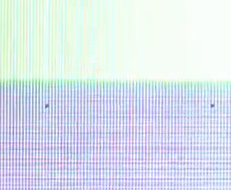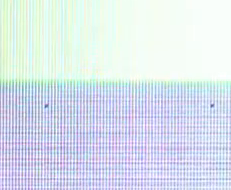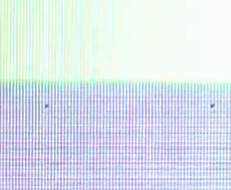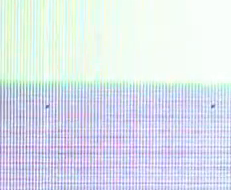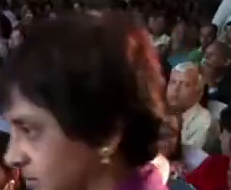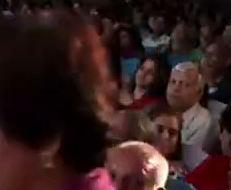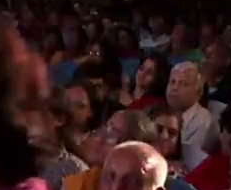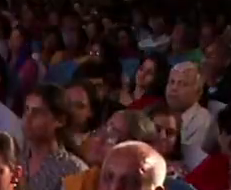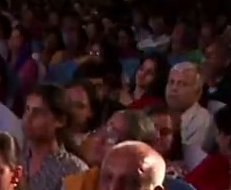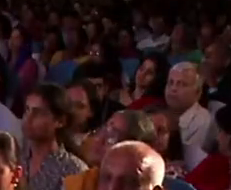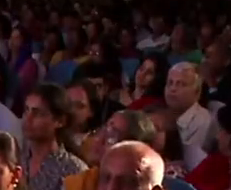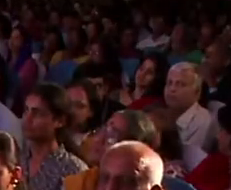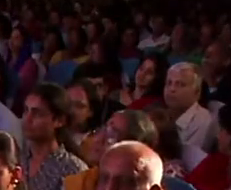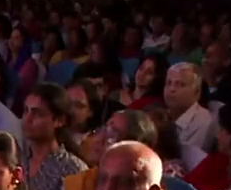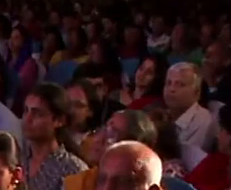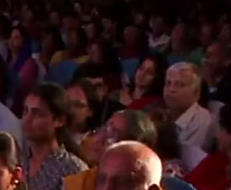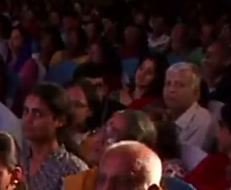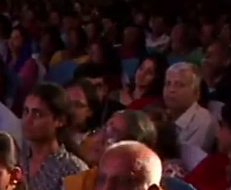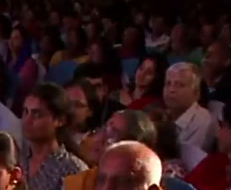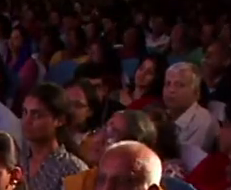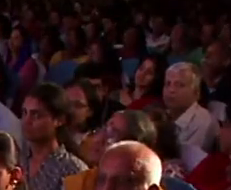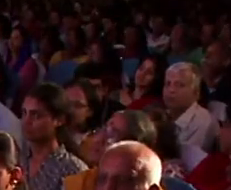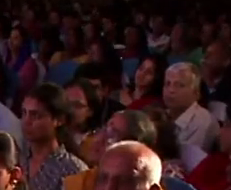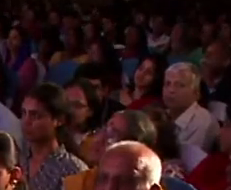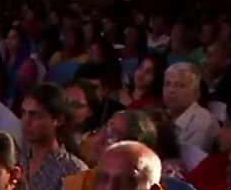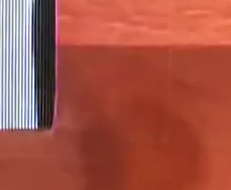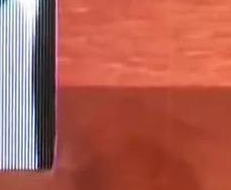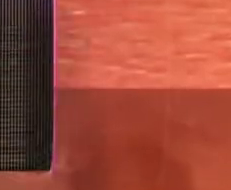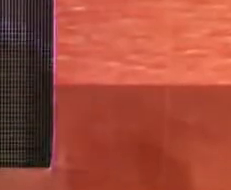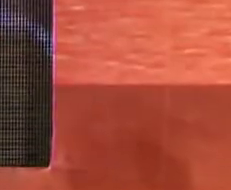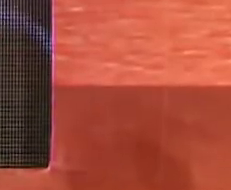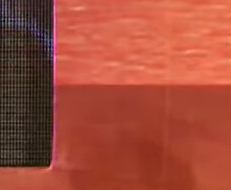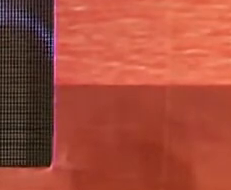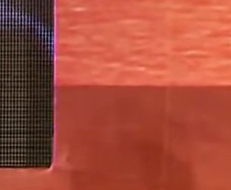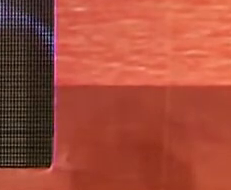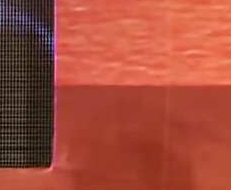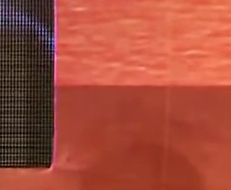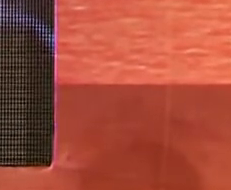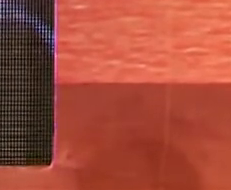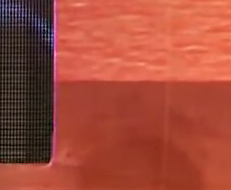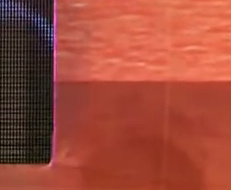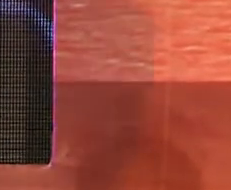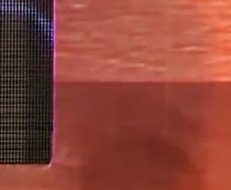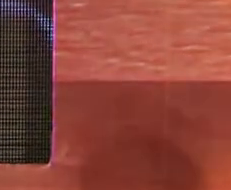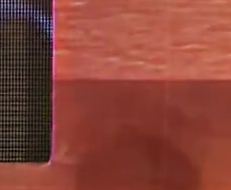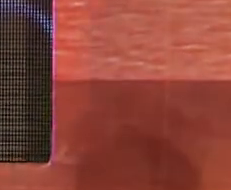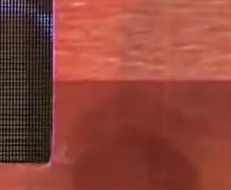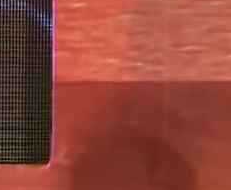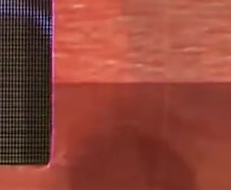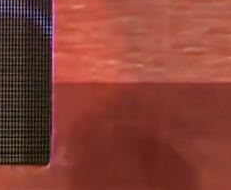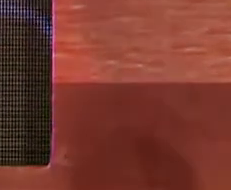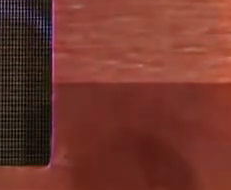more productive members of society. And I really hope we can have a truly Sugamya